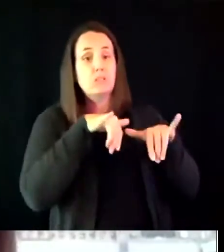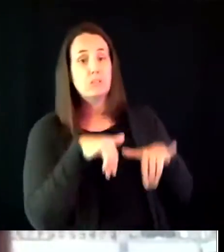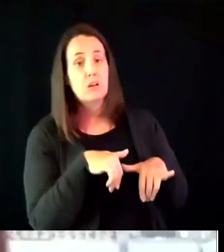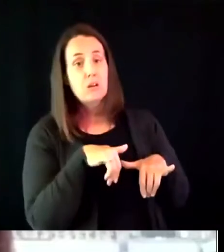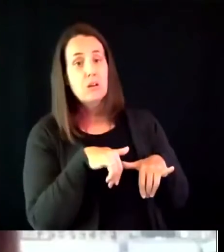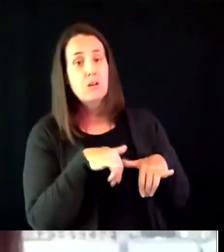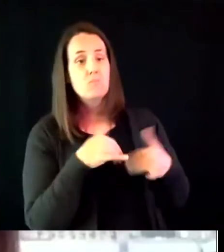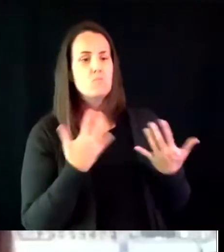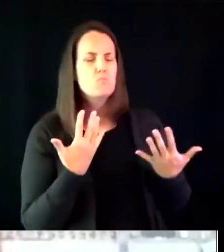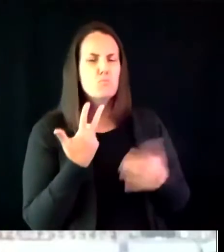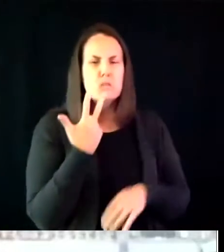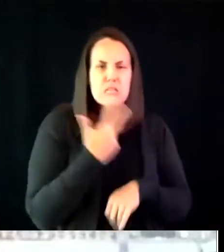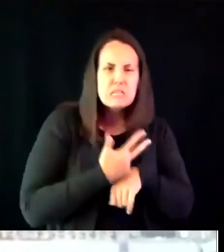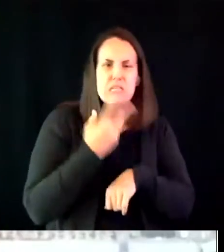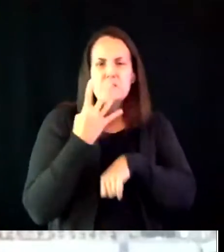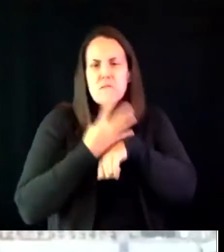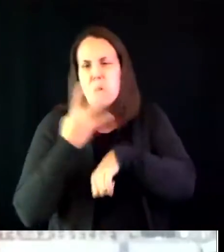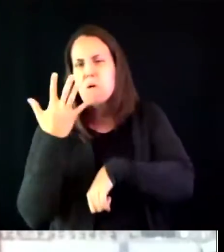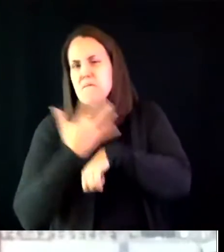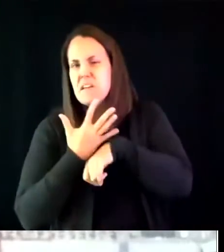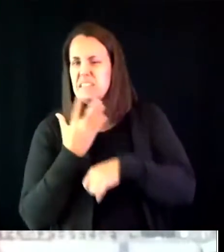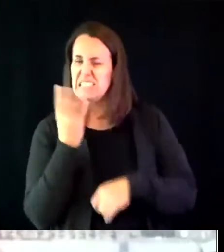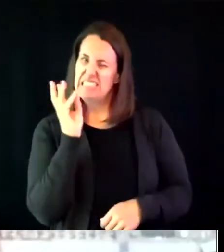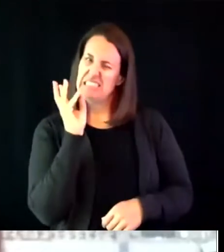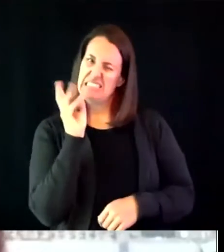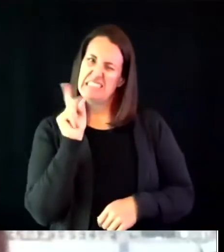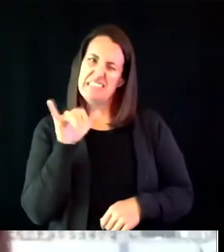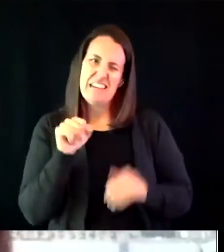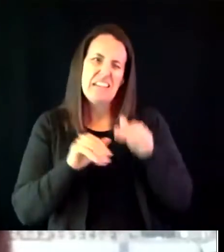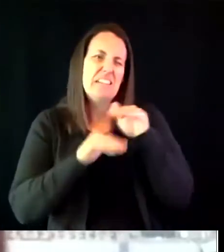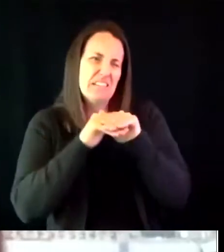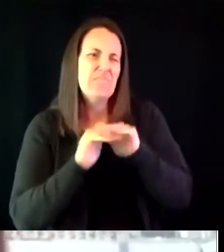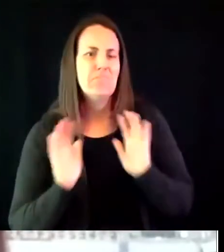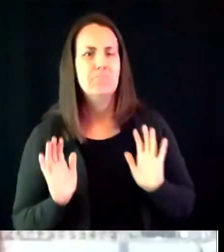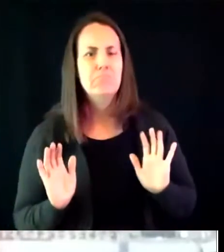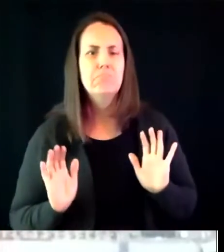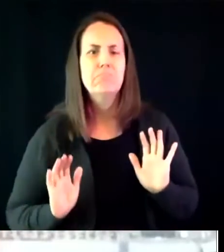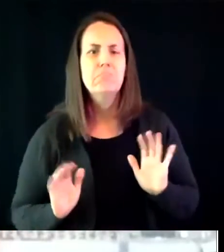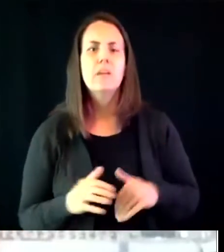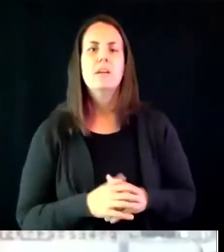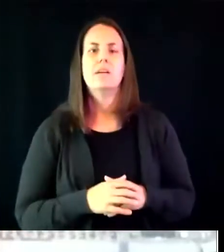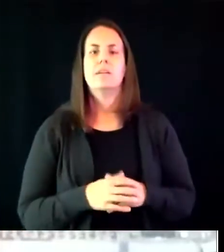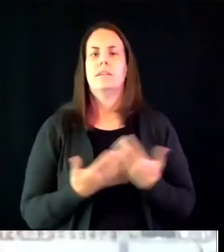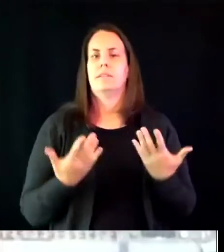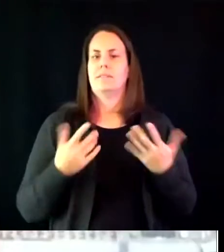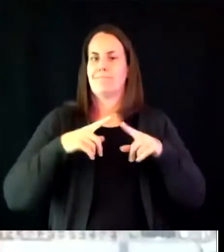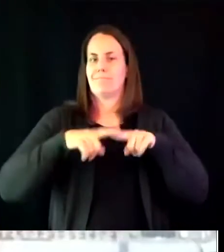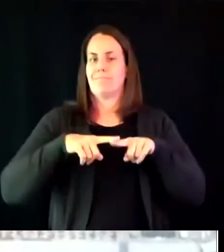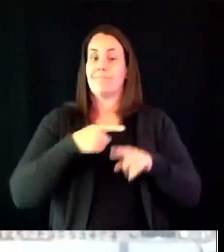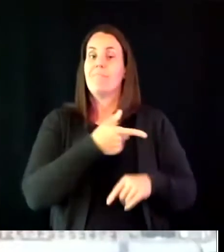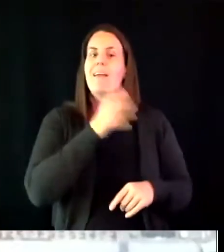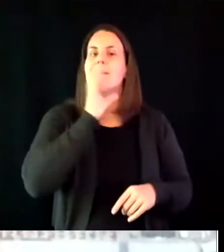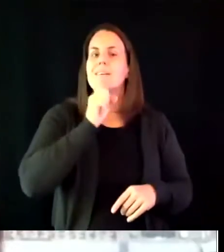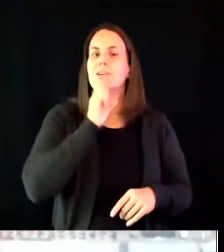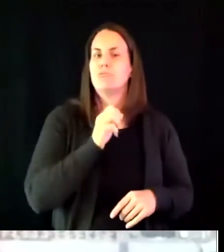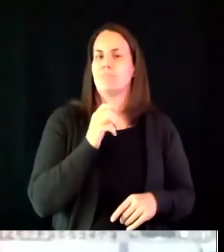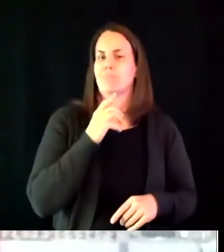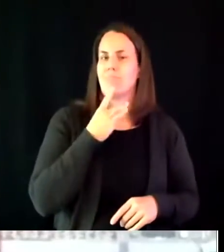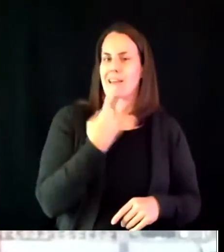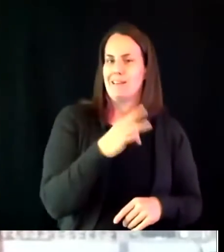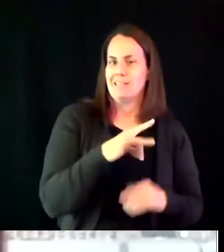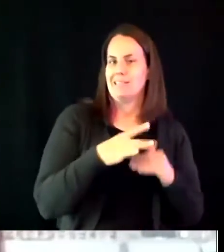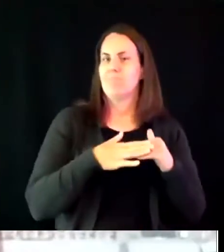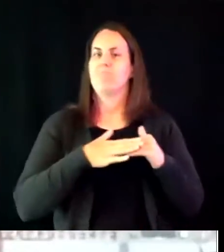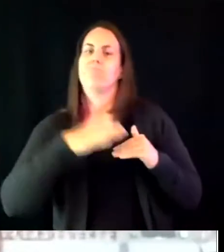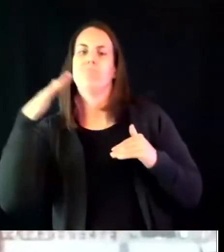additional oxygen therapy, additional medications, additional care, rest, etc. Those kinds of things, low level